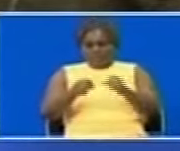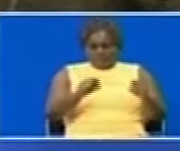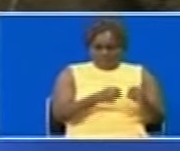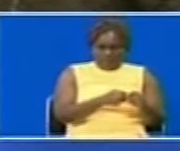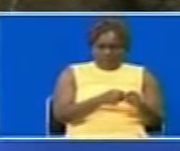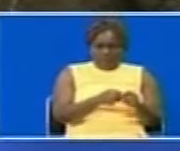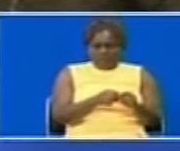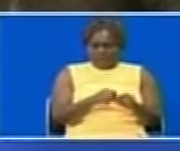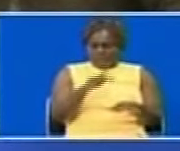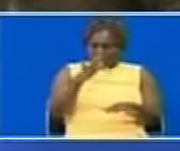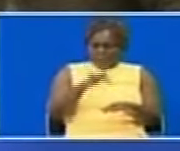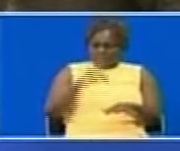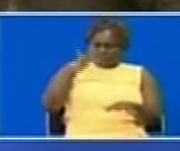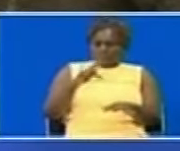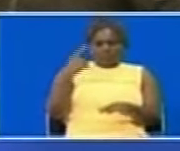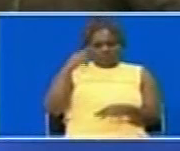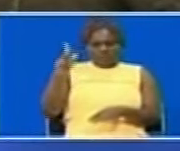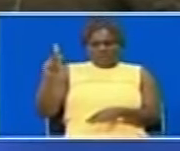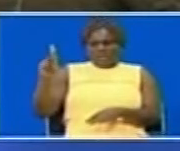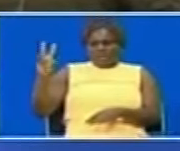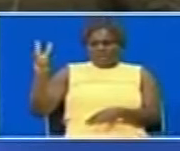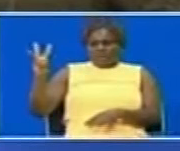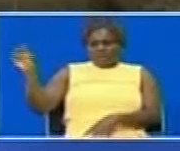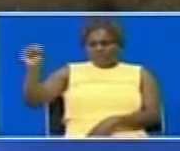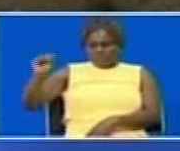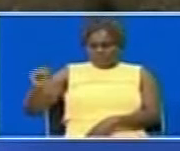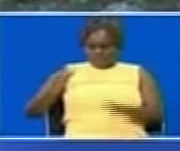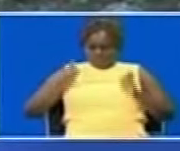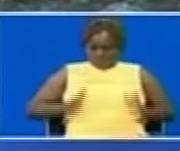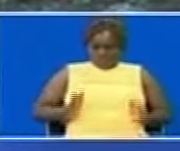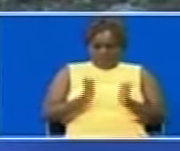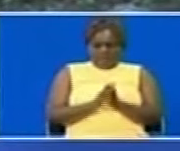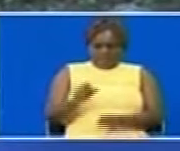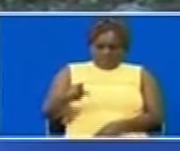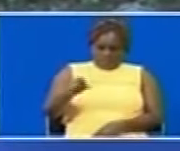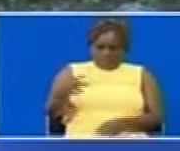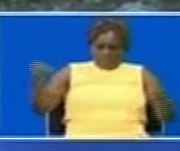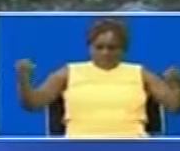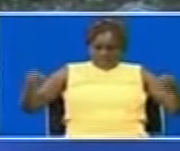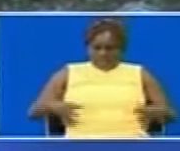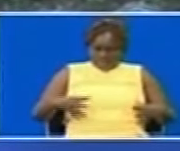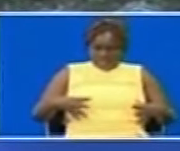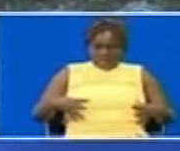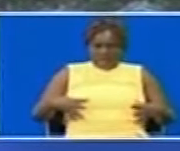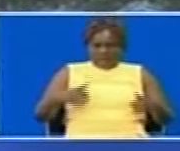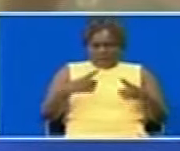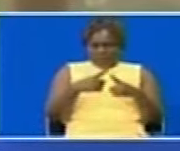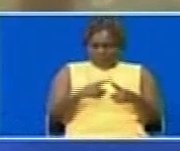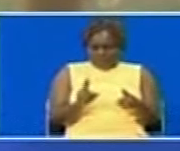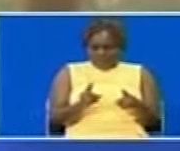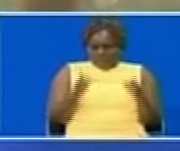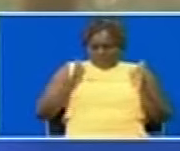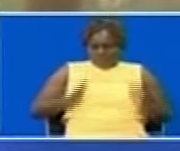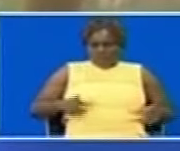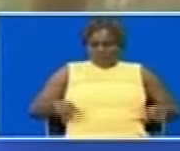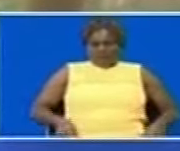delicate balance for KWS when it comes to compensation for human life and crops. It is clear in principle, but not in practice. Human